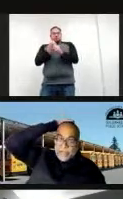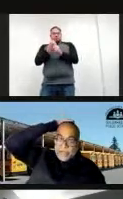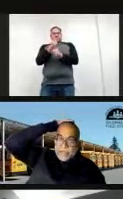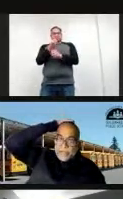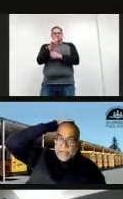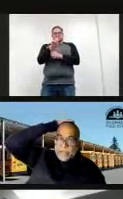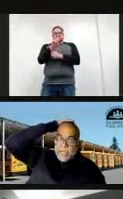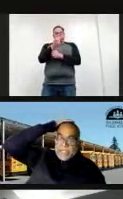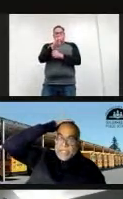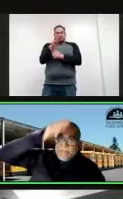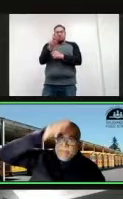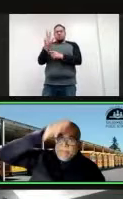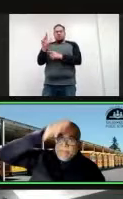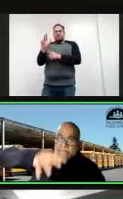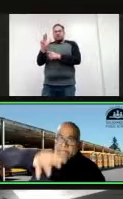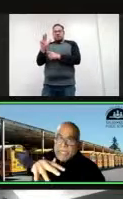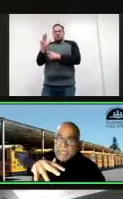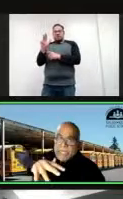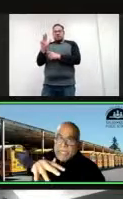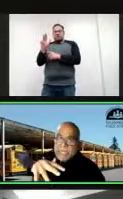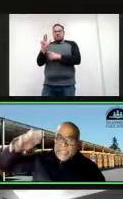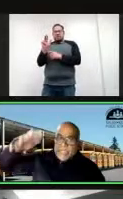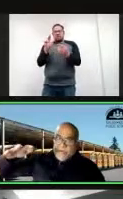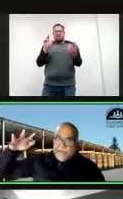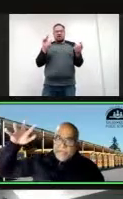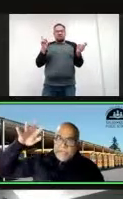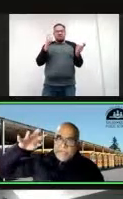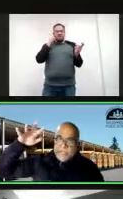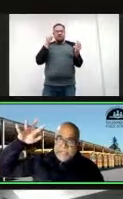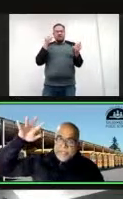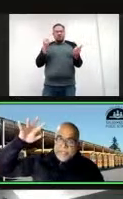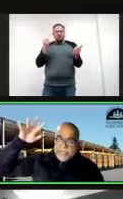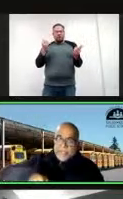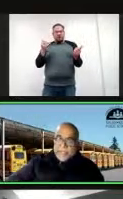2022, 2023. Has it been adjusted for the current